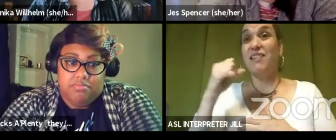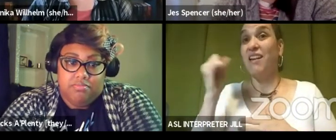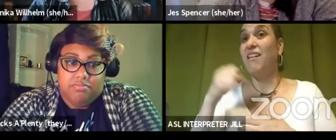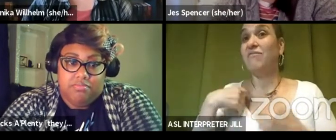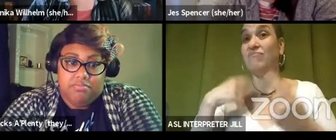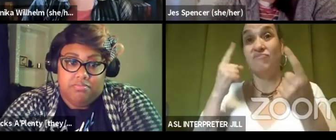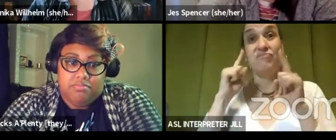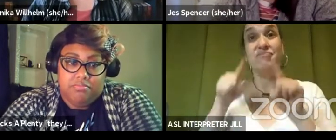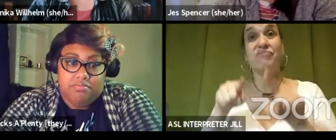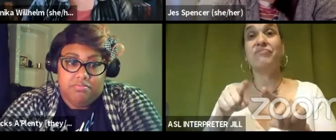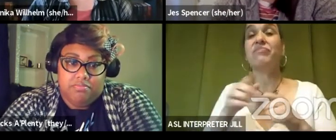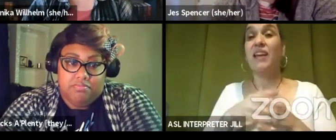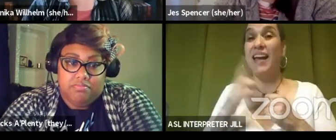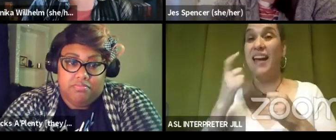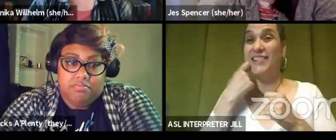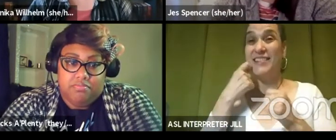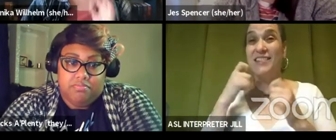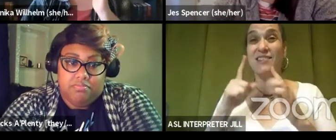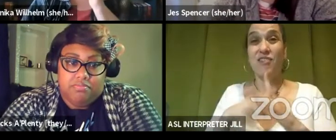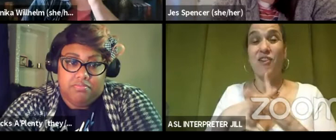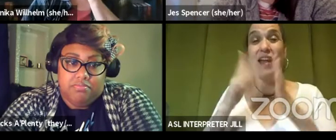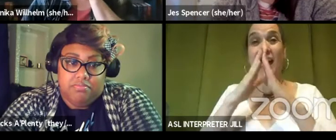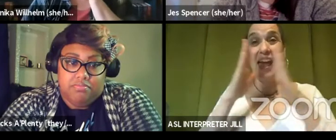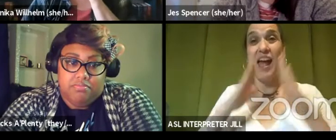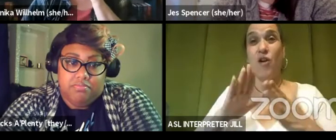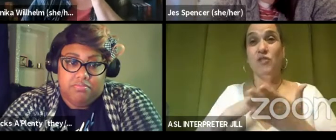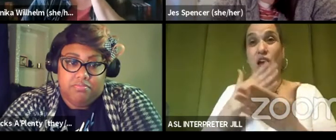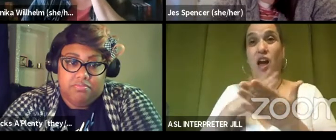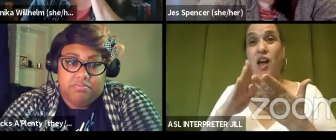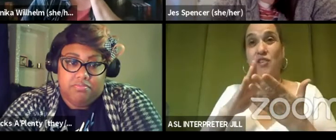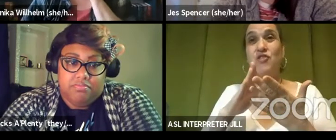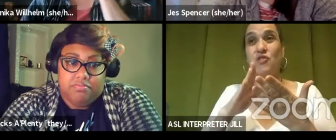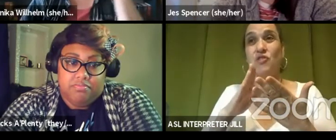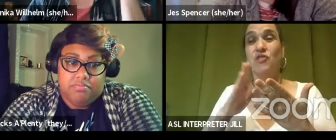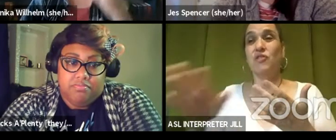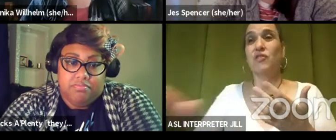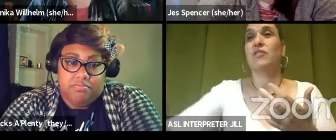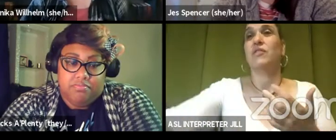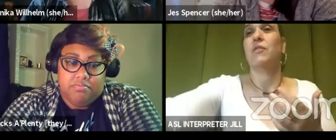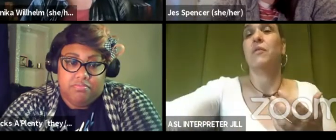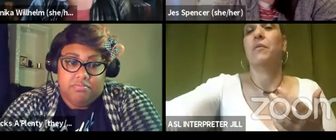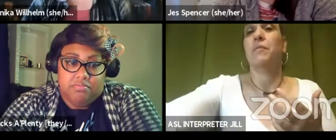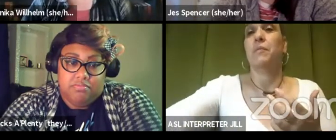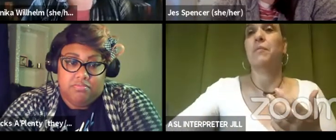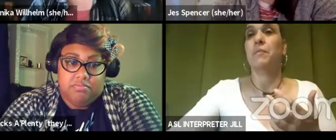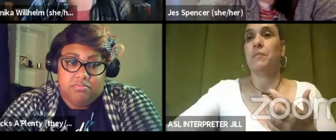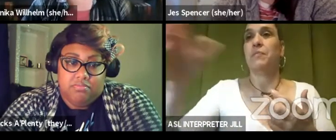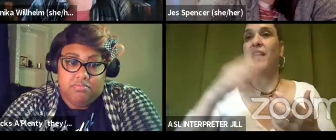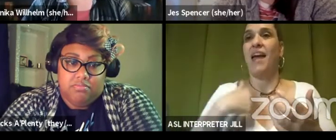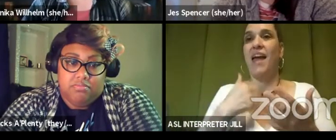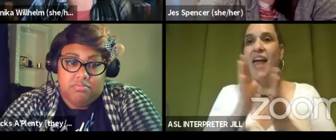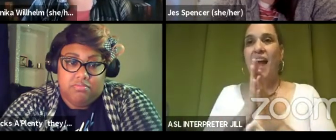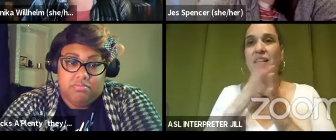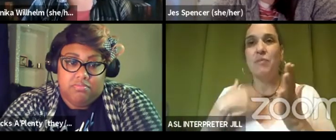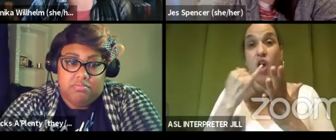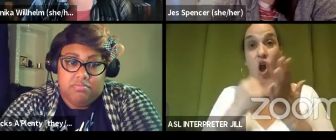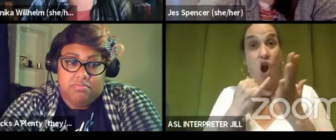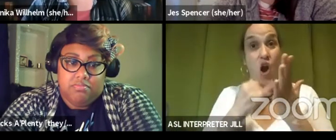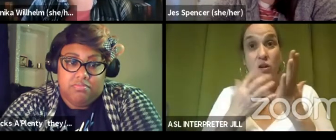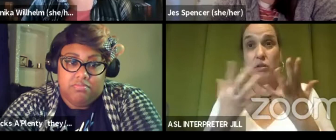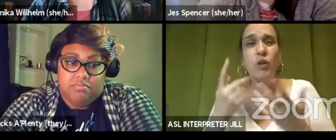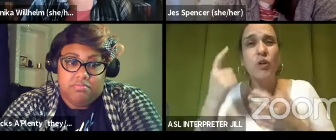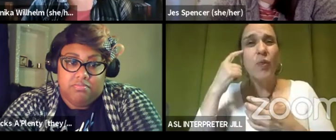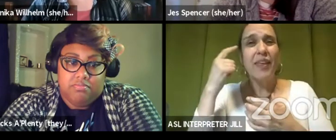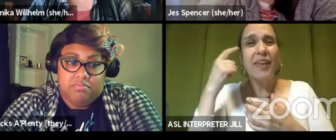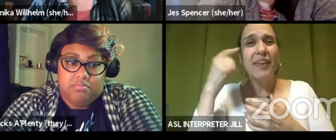I just started a house concert series and I asked my artists, you know, what do you think about having kids